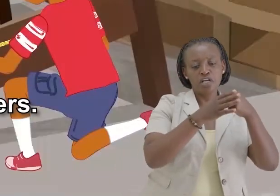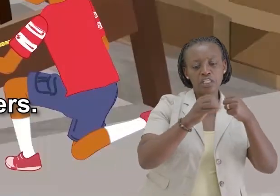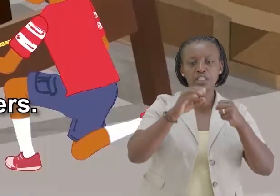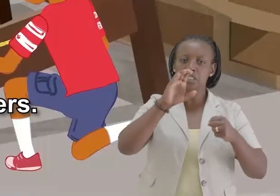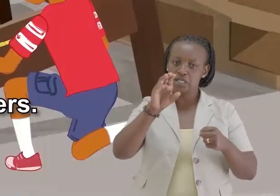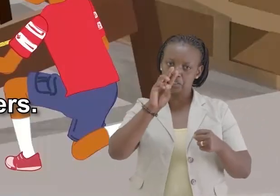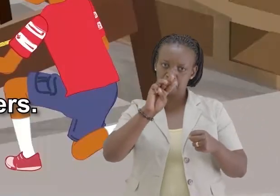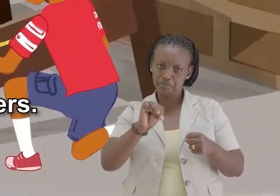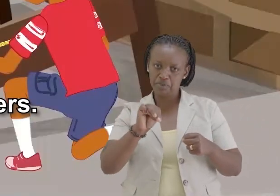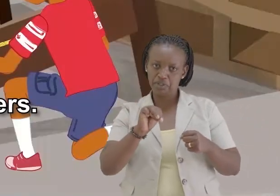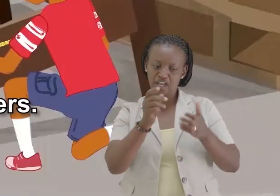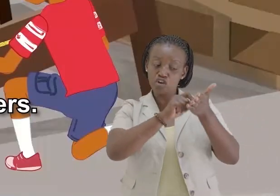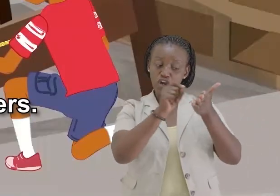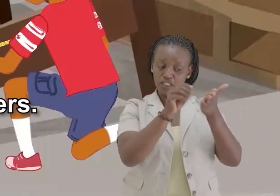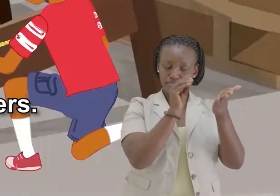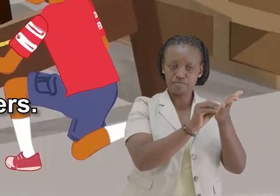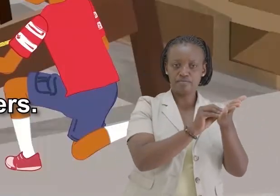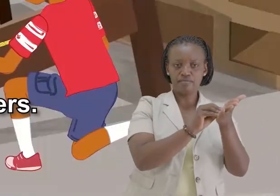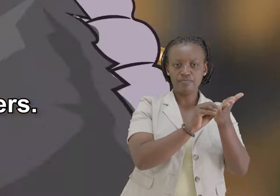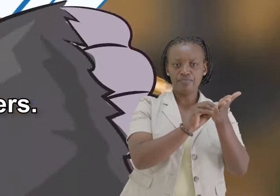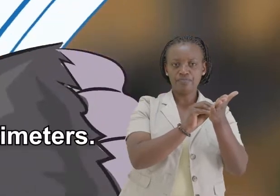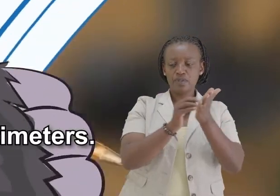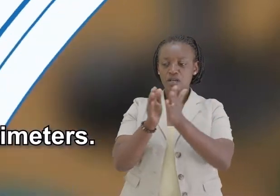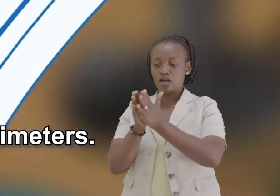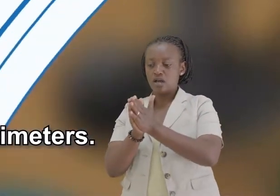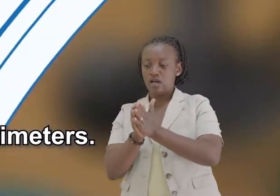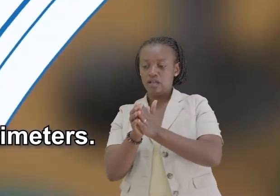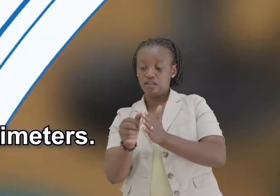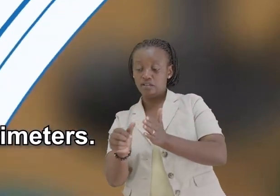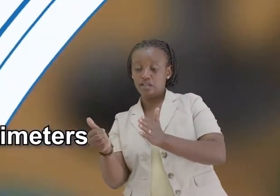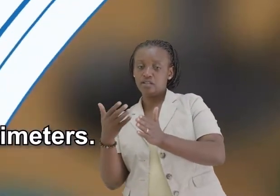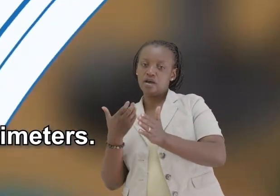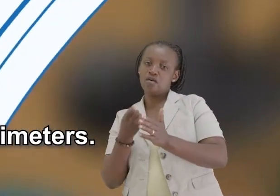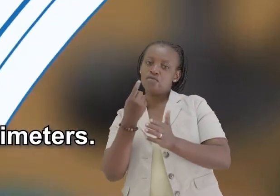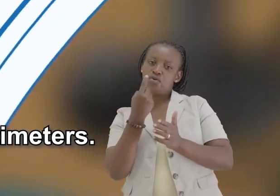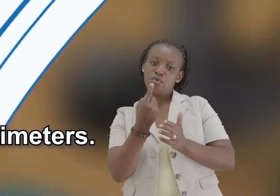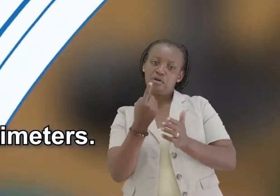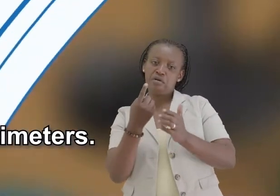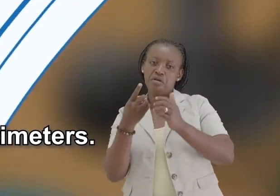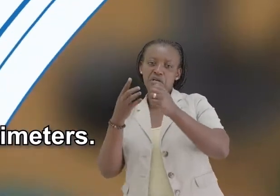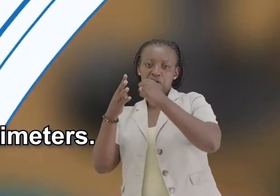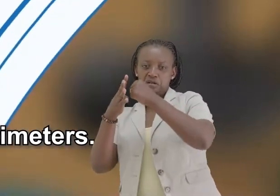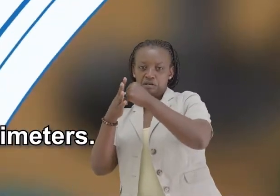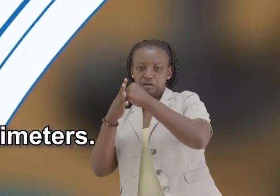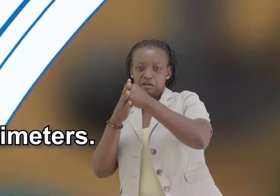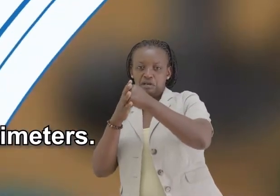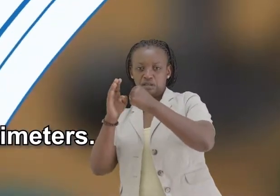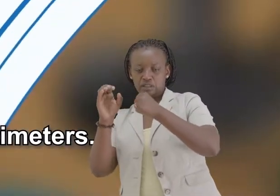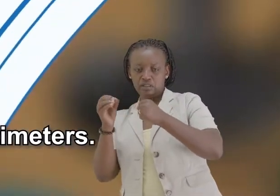90 centimeters. Write it down. And this one is